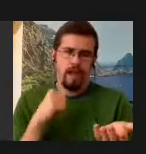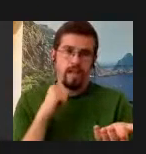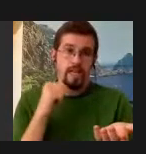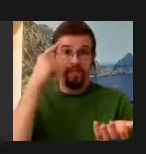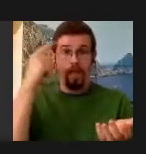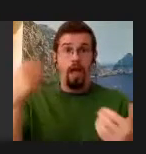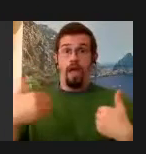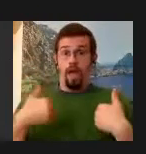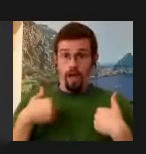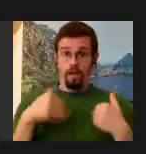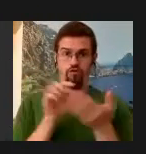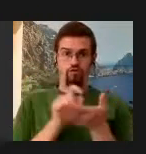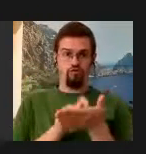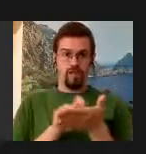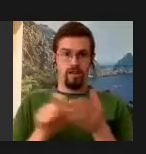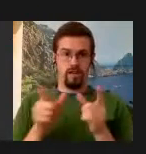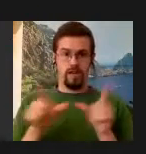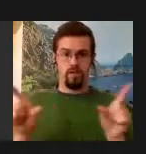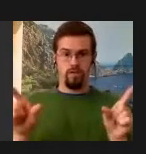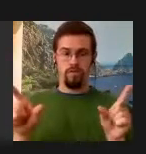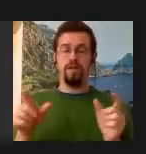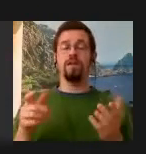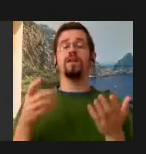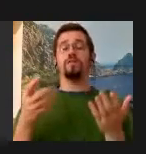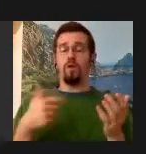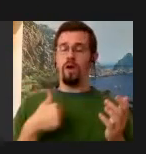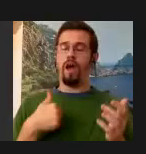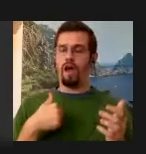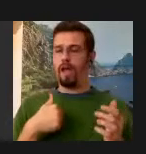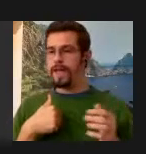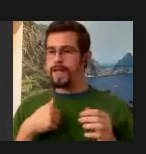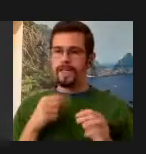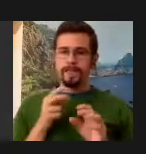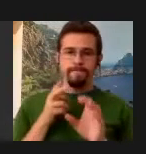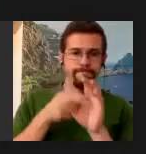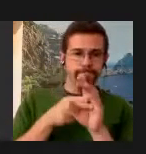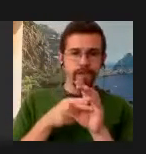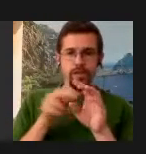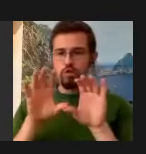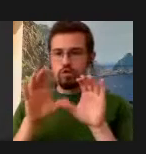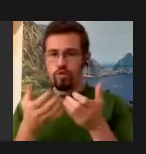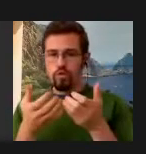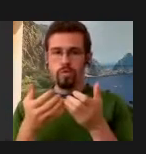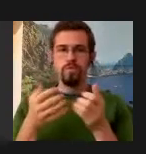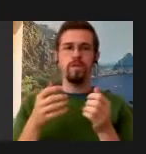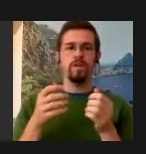language, and I downloaded some books, and especially they were for